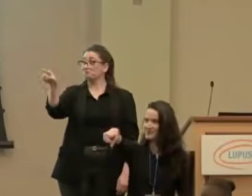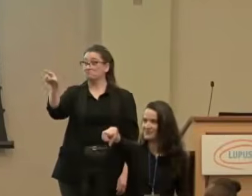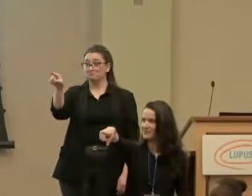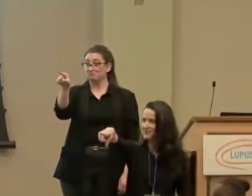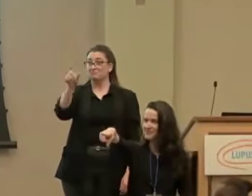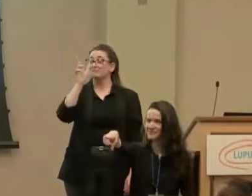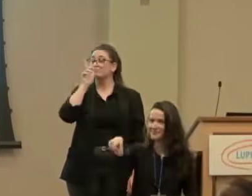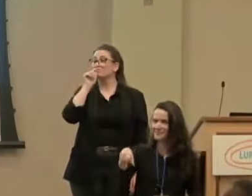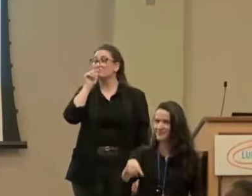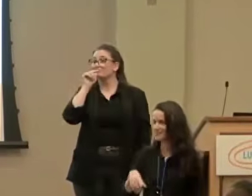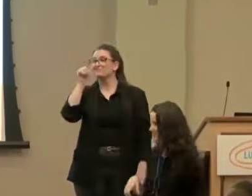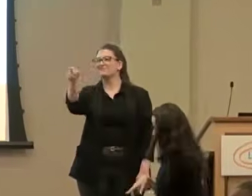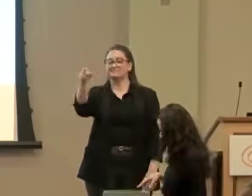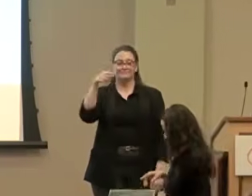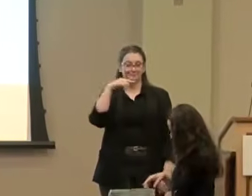Congratulations.